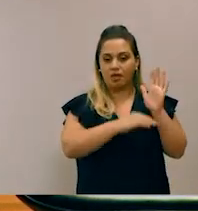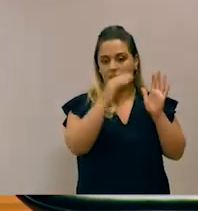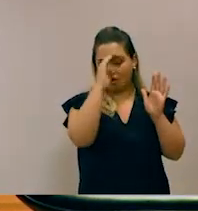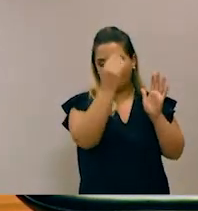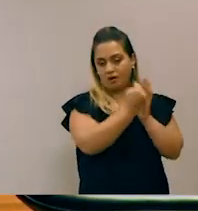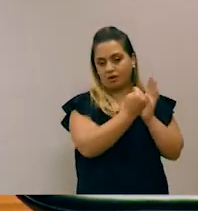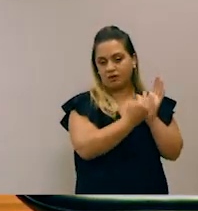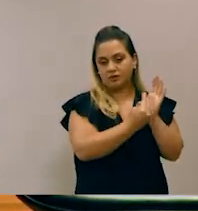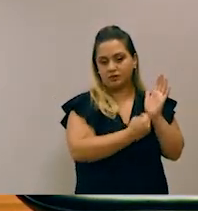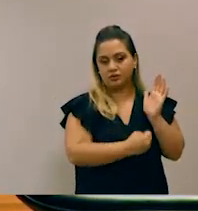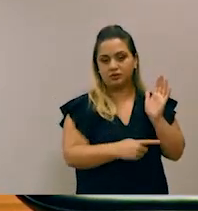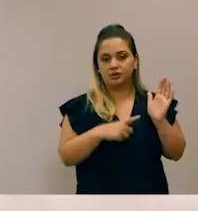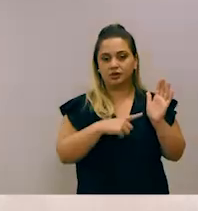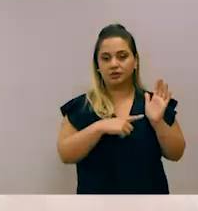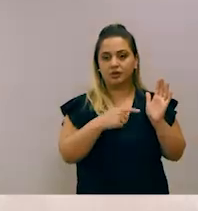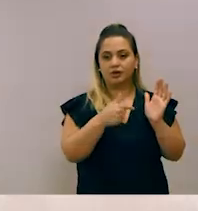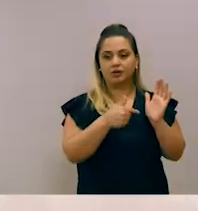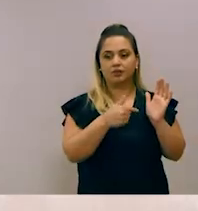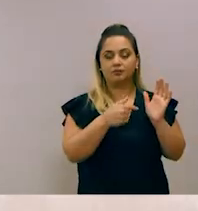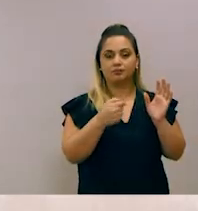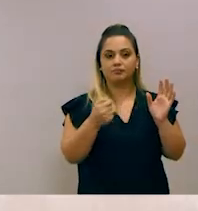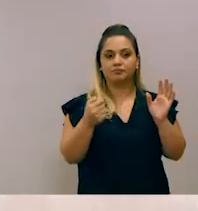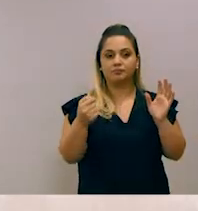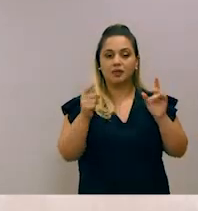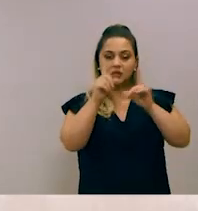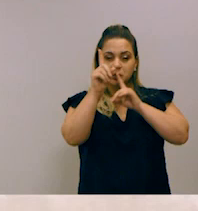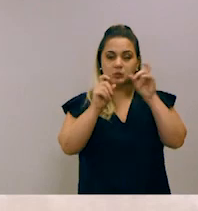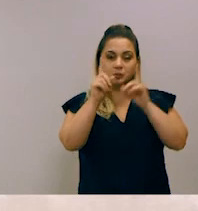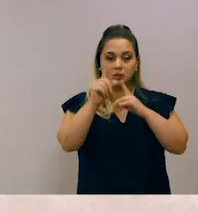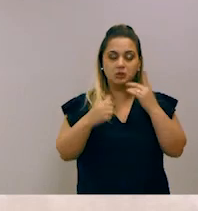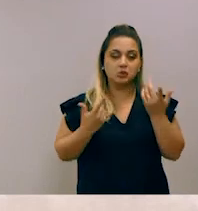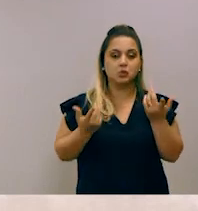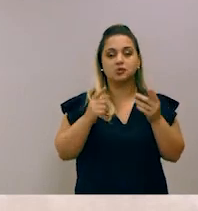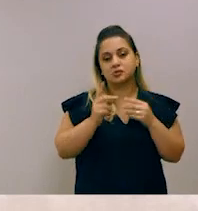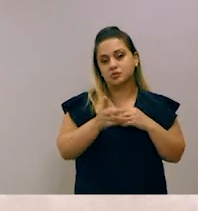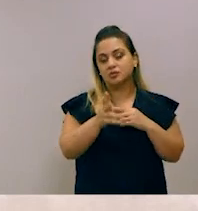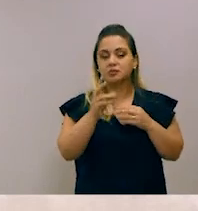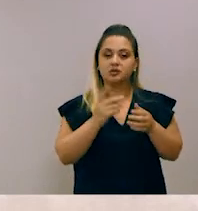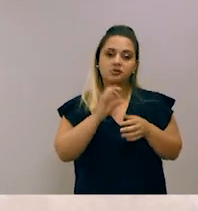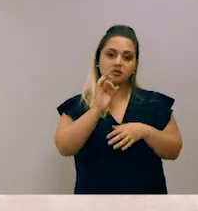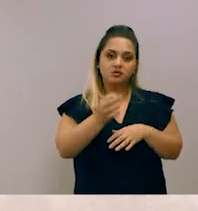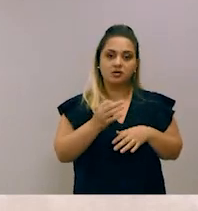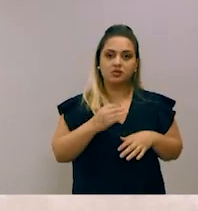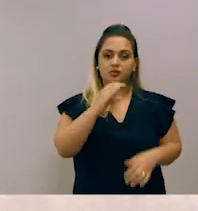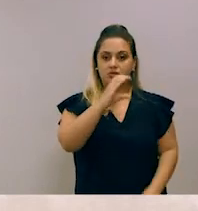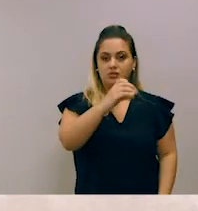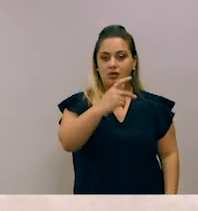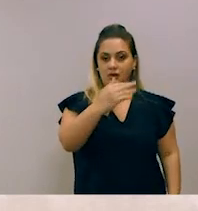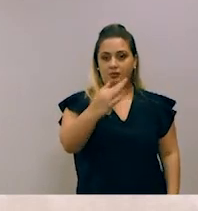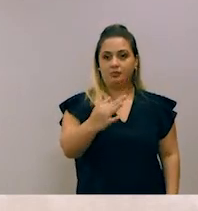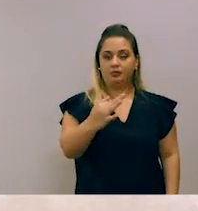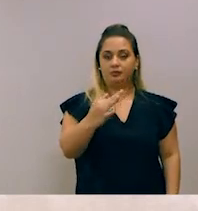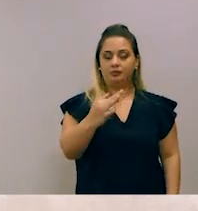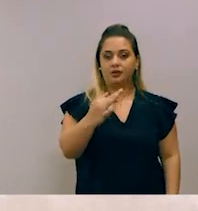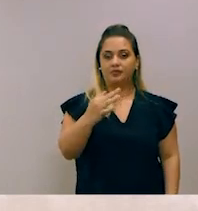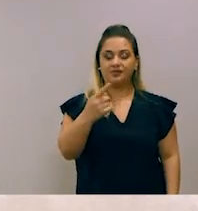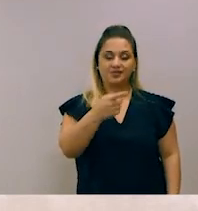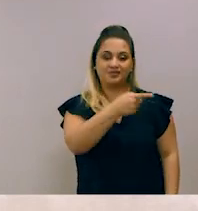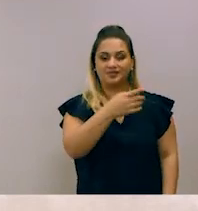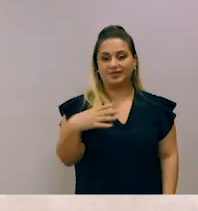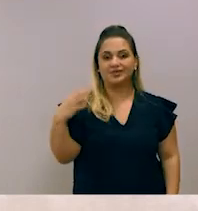for this purpose. One of them is the use of traditional rules with regular